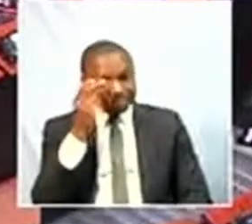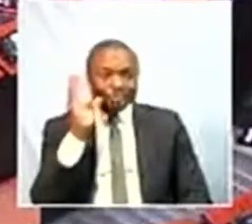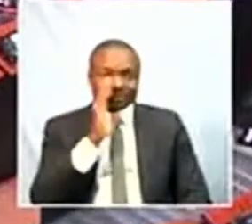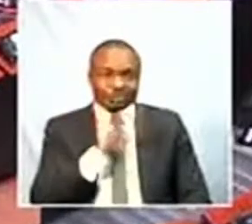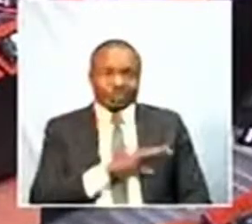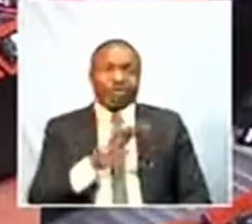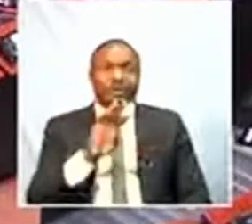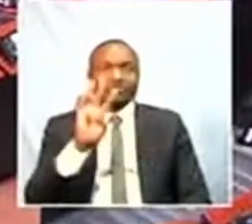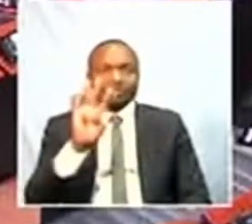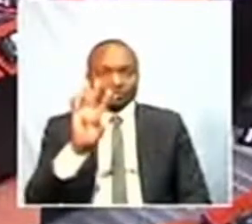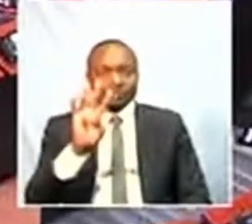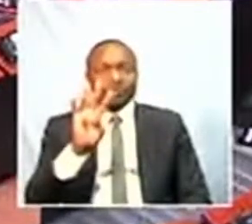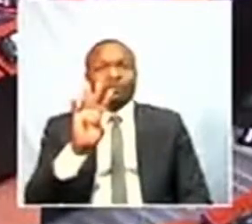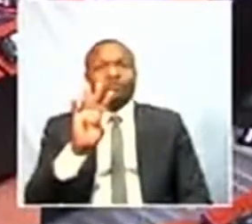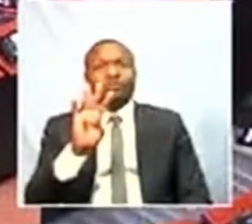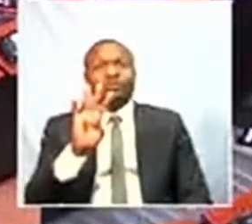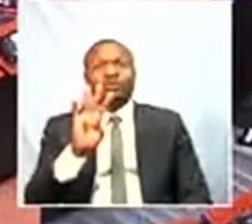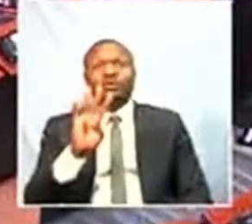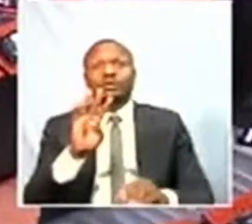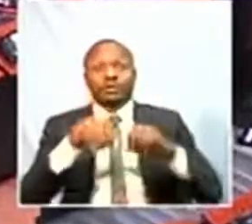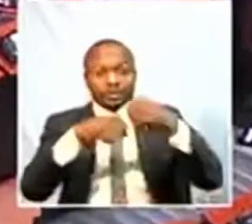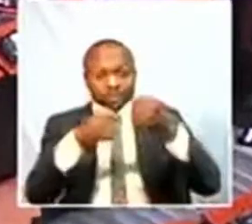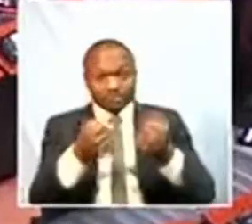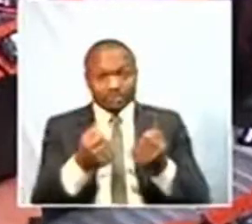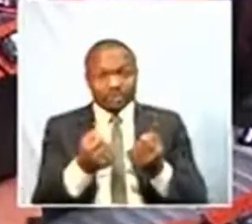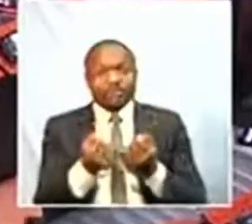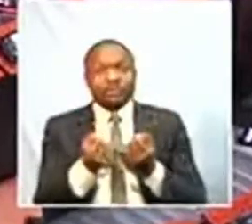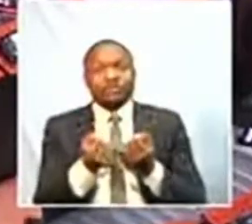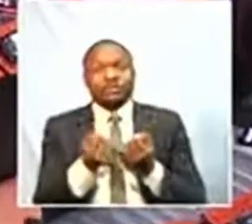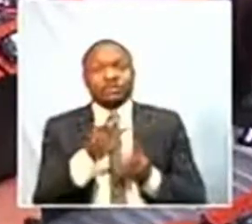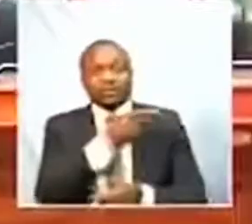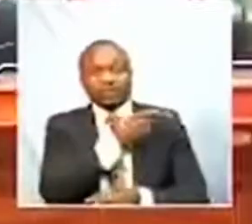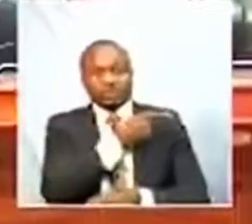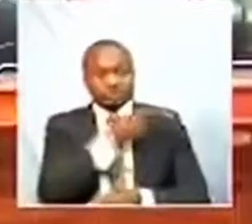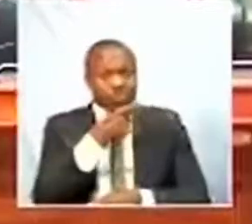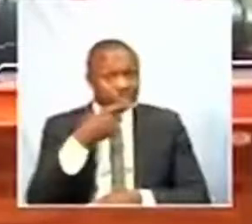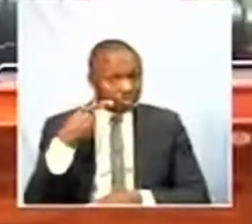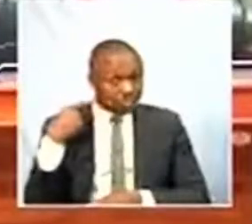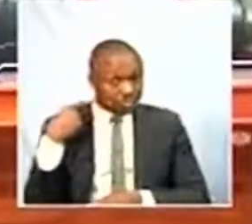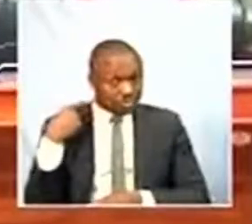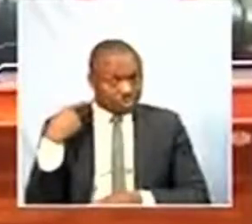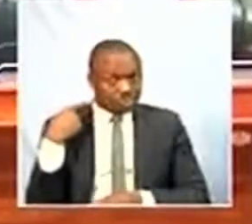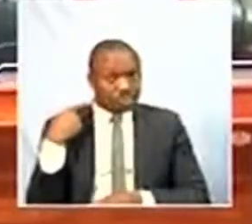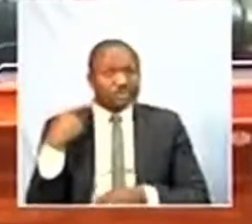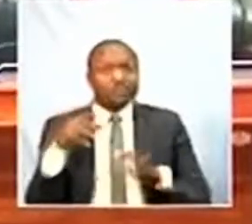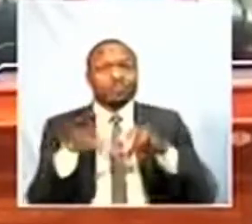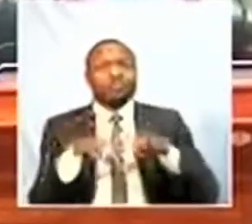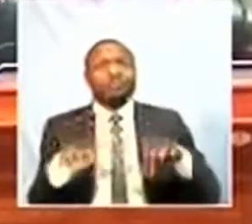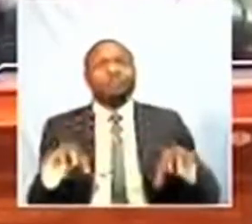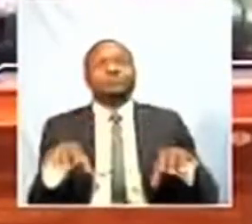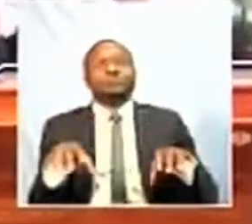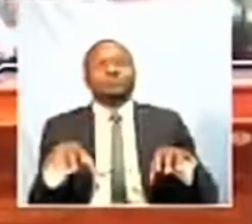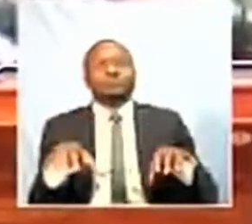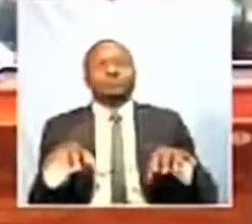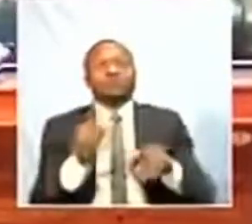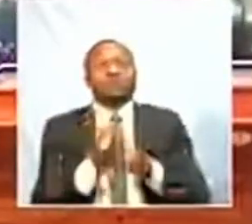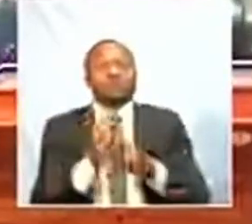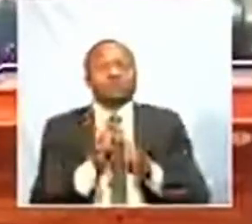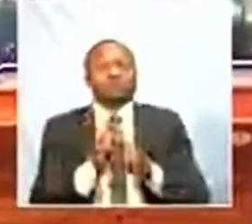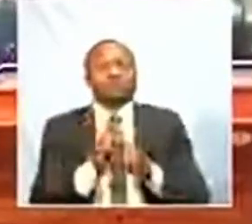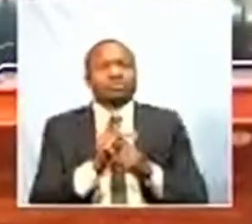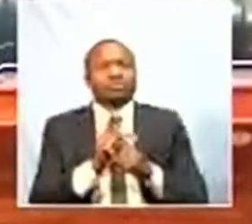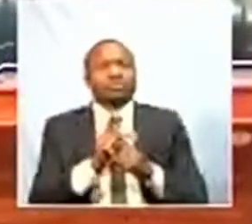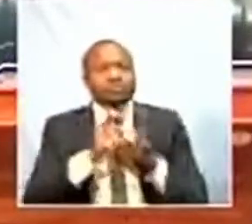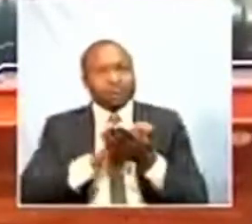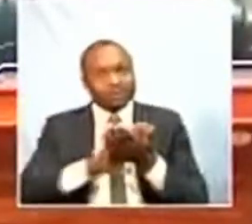fourth session of Children Parliament live debate that was under the motion to maintain a clean, green and